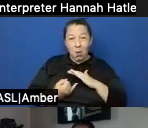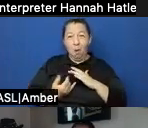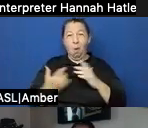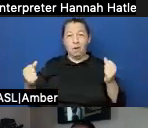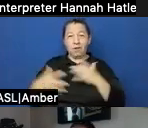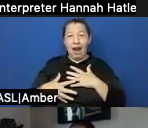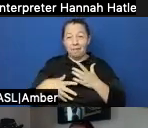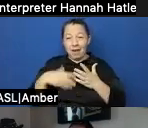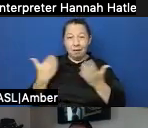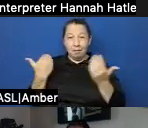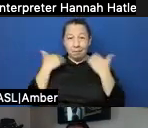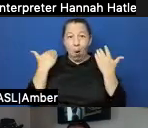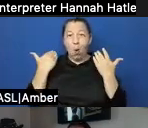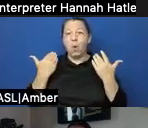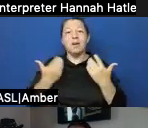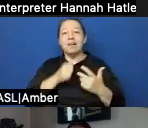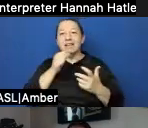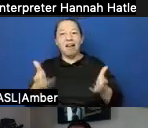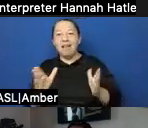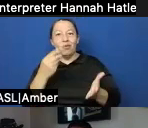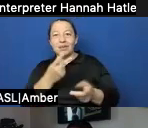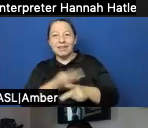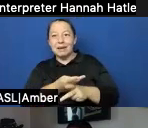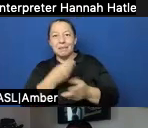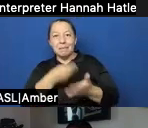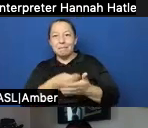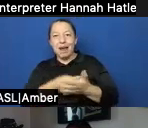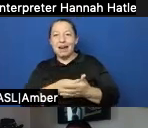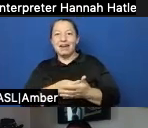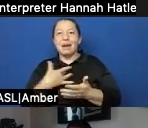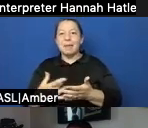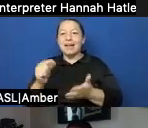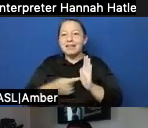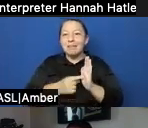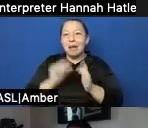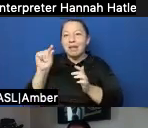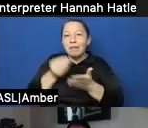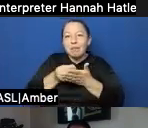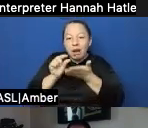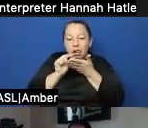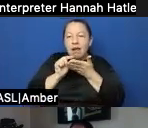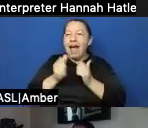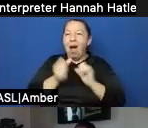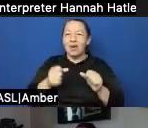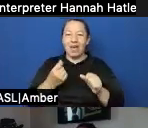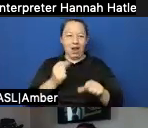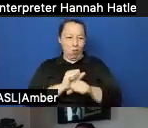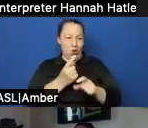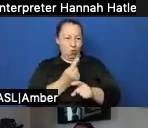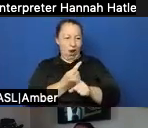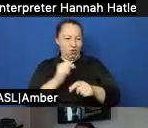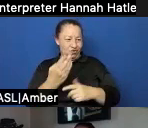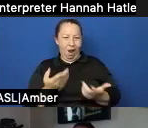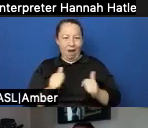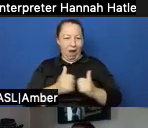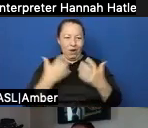almost always. They get a little allowance sometimes. And, how am I going to work a regular job? How am I going to heal? How am I going